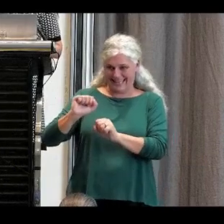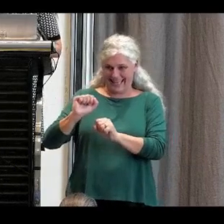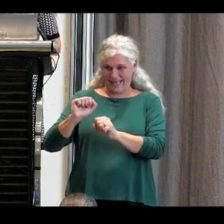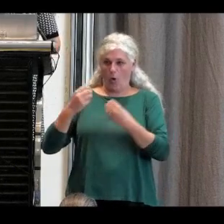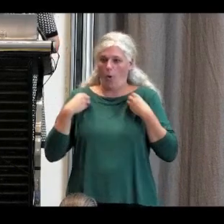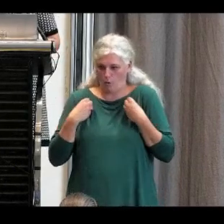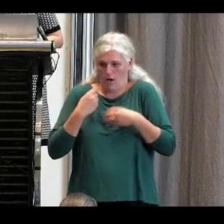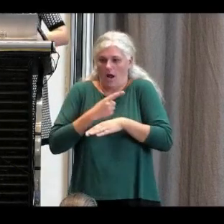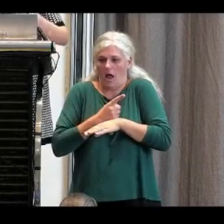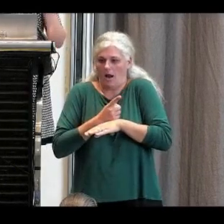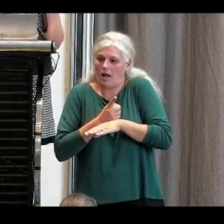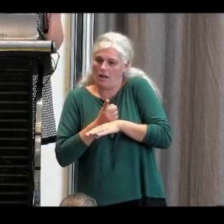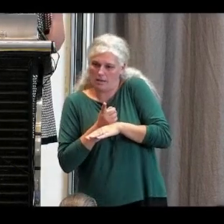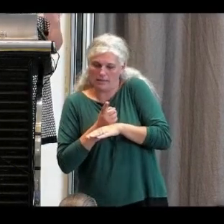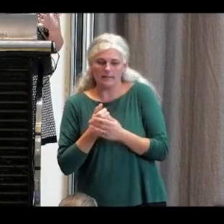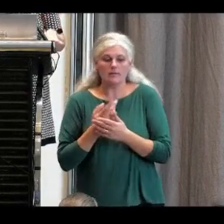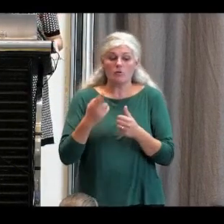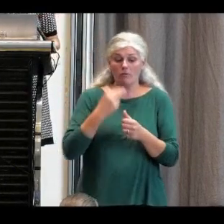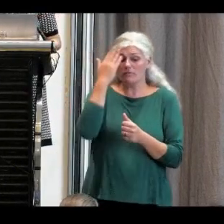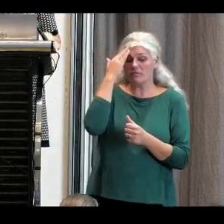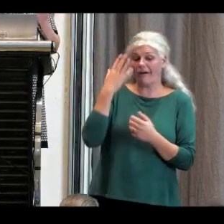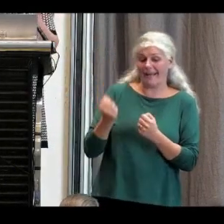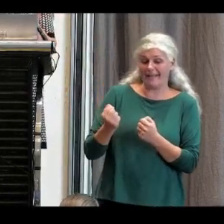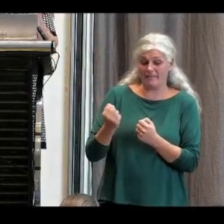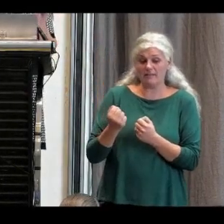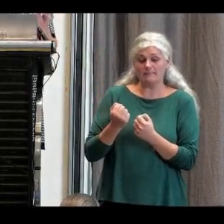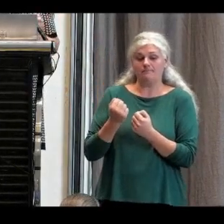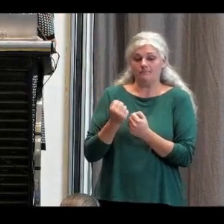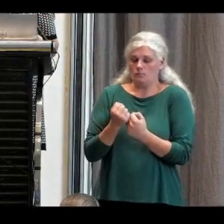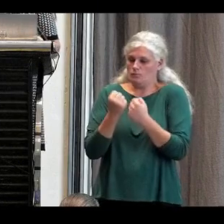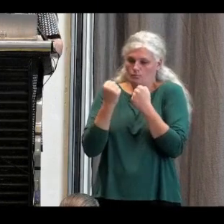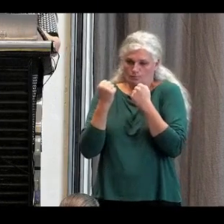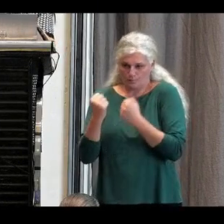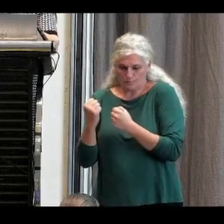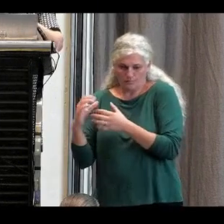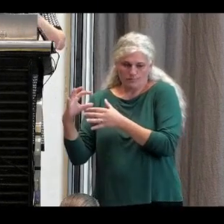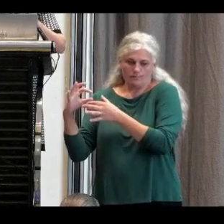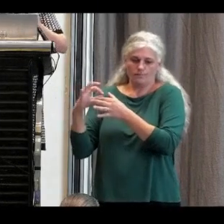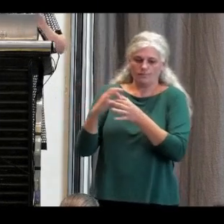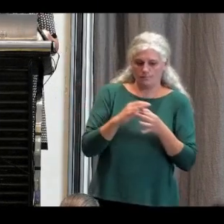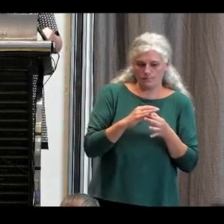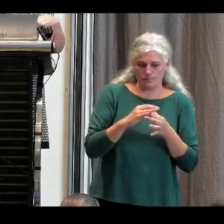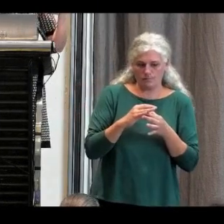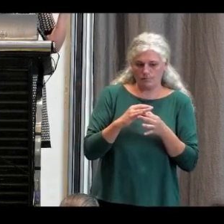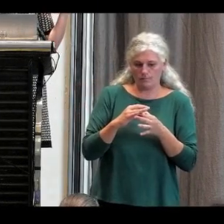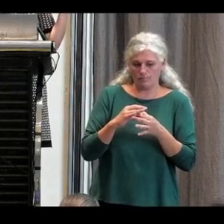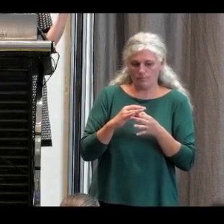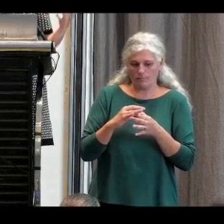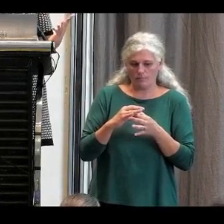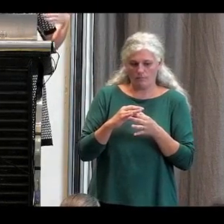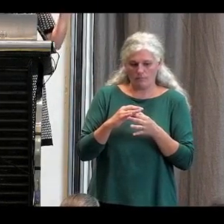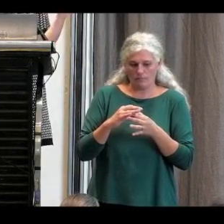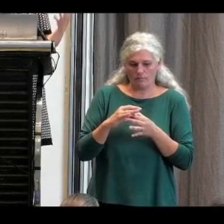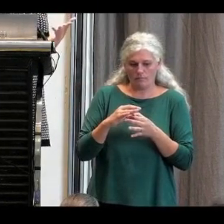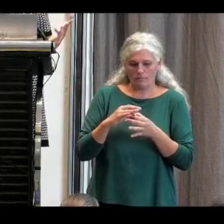clock. So we already know that they have a very strong circadian clock, and they are able to not only